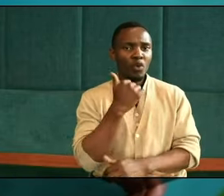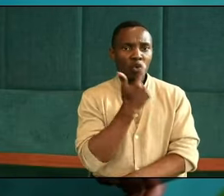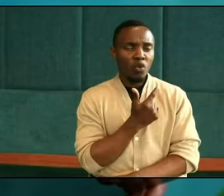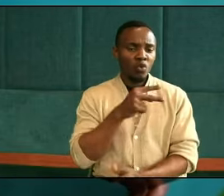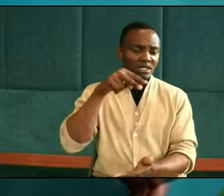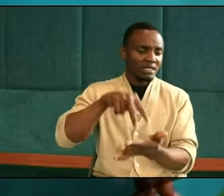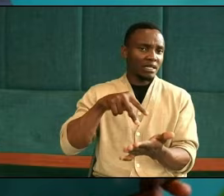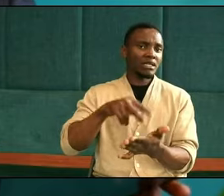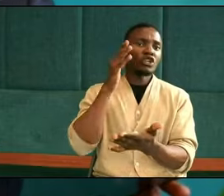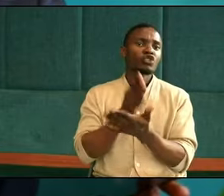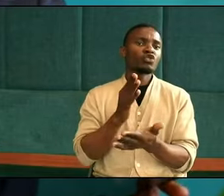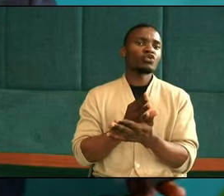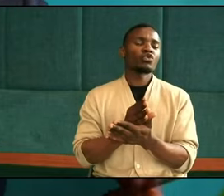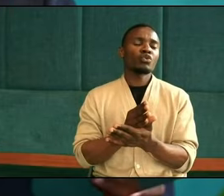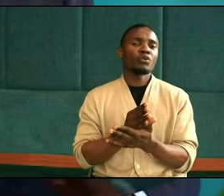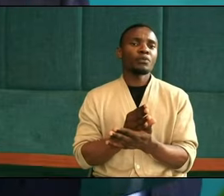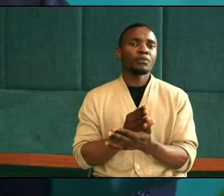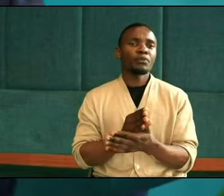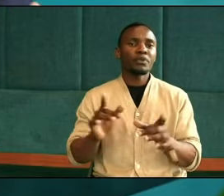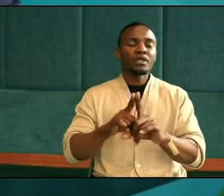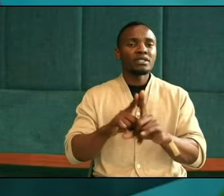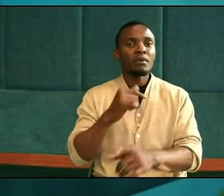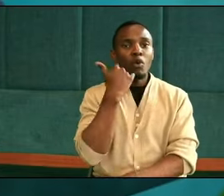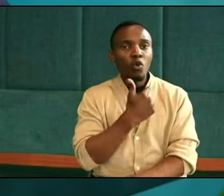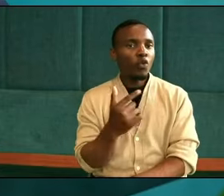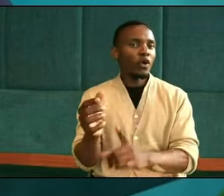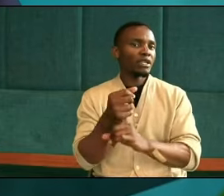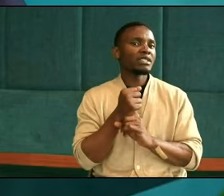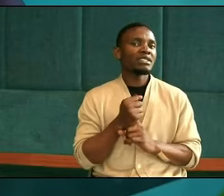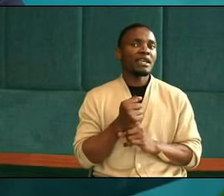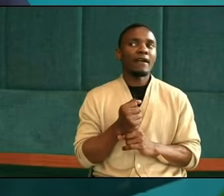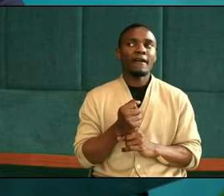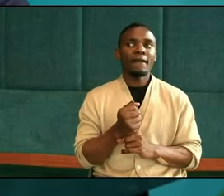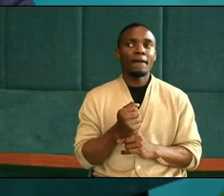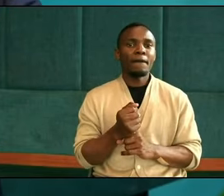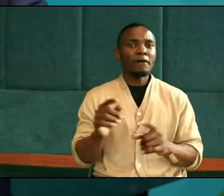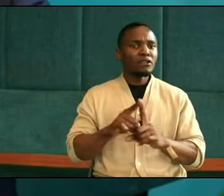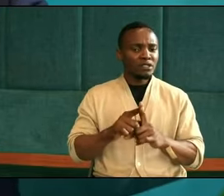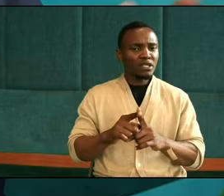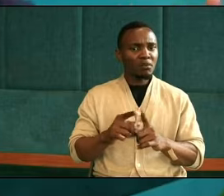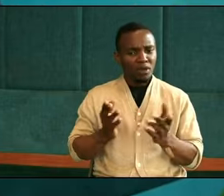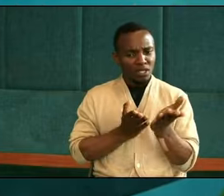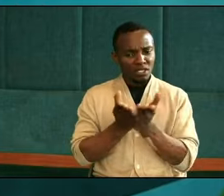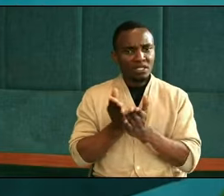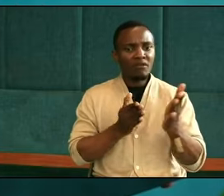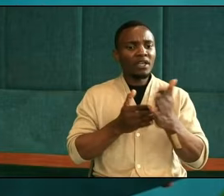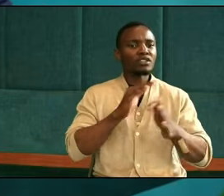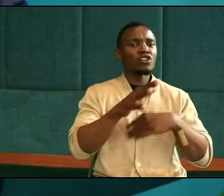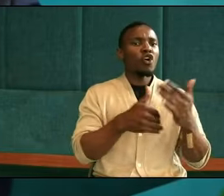stand true to their calling, who will step up against all odds and